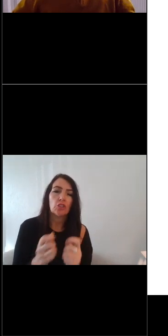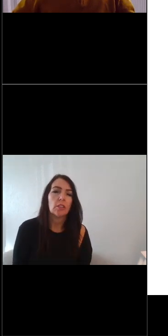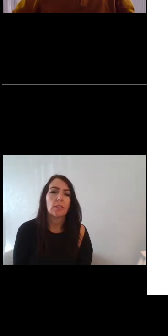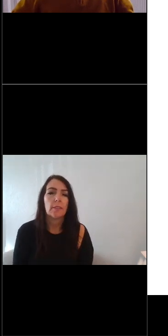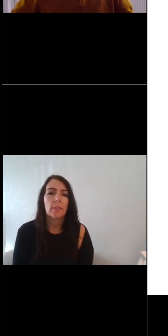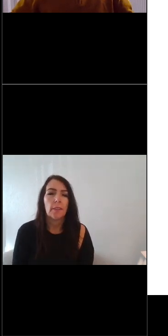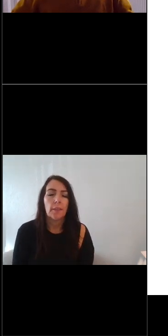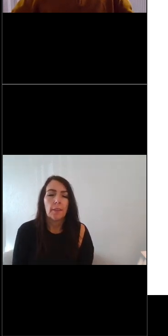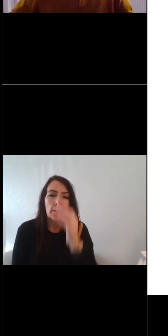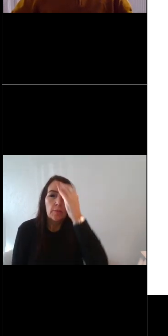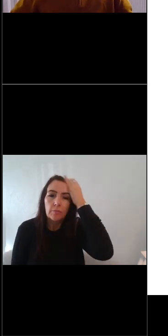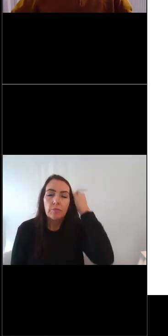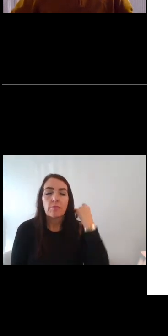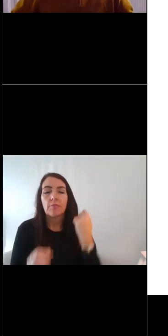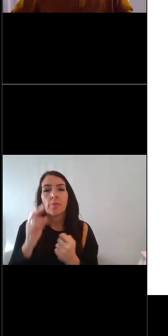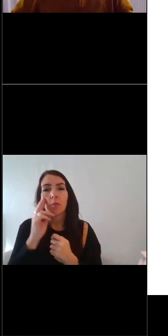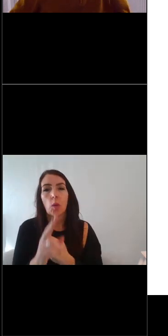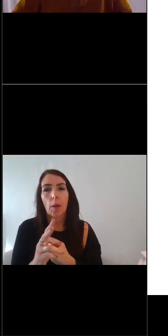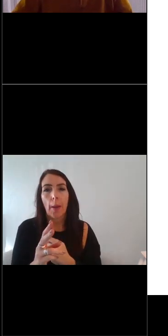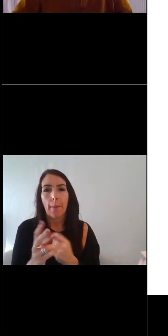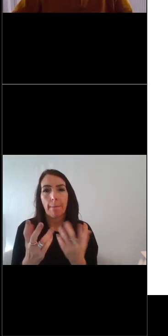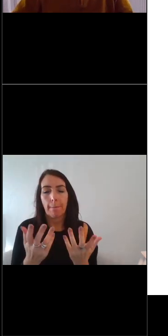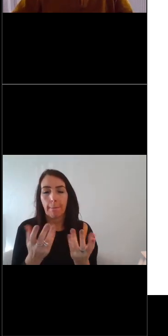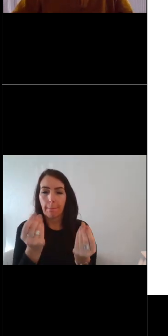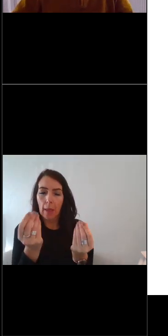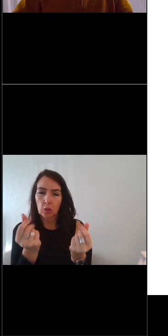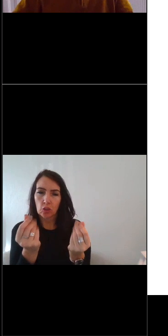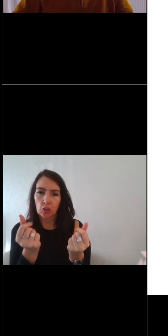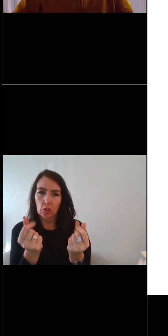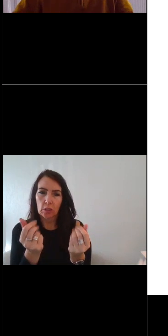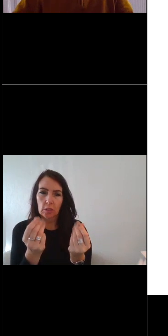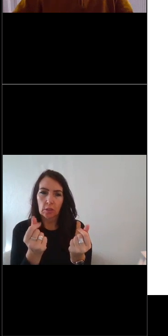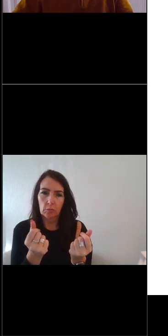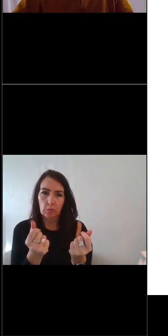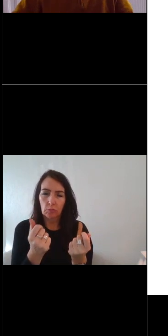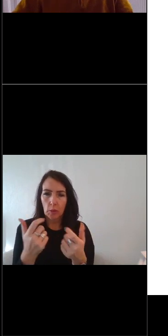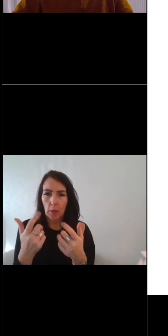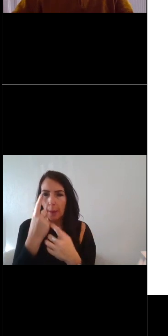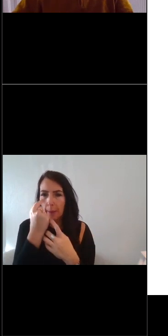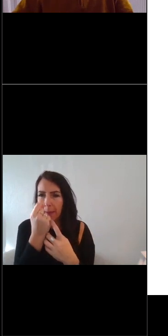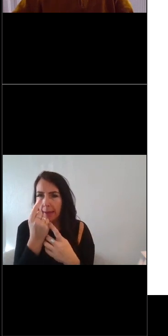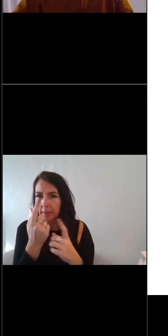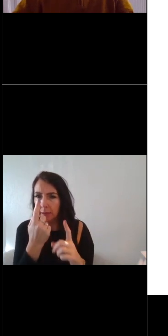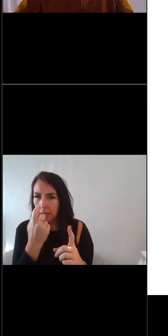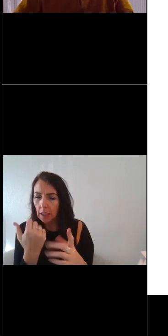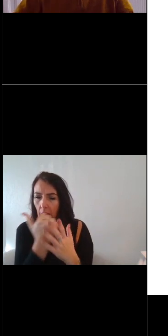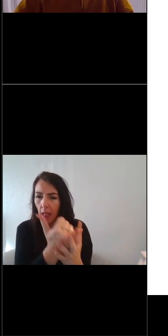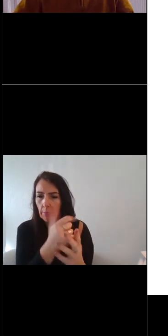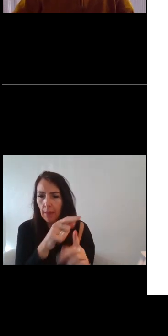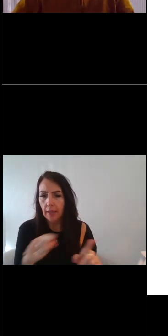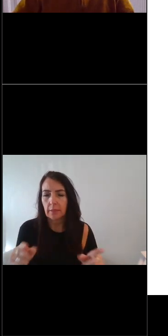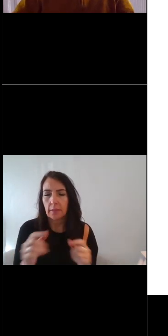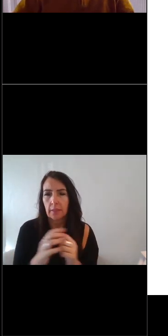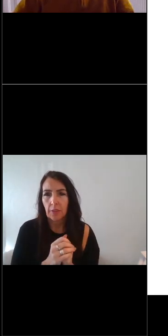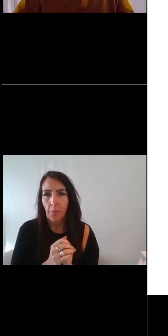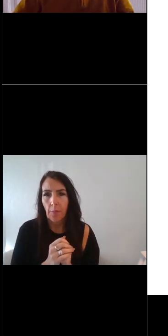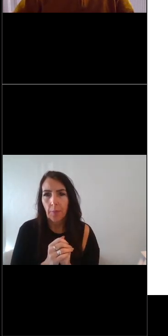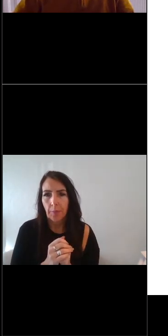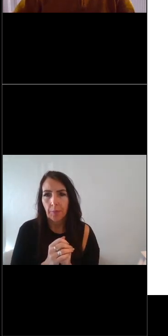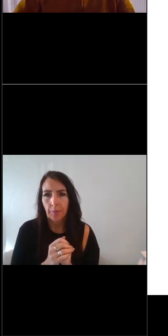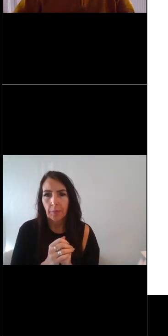can look at how much, and you need to look at how much dynamic capacity can contribute and help. So for example,